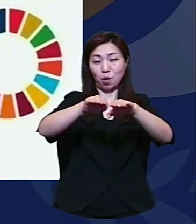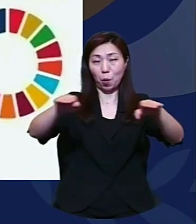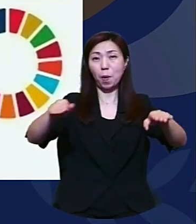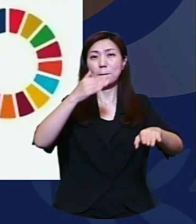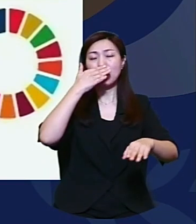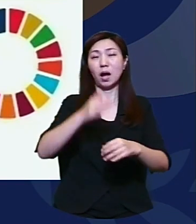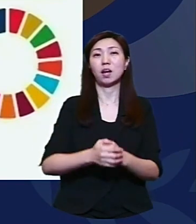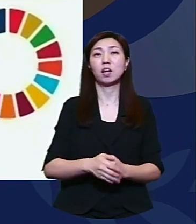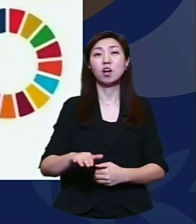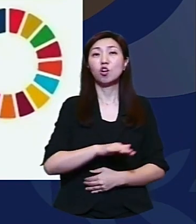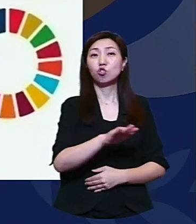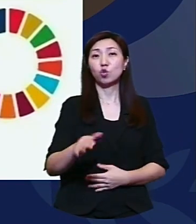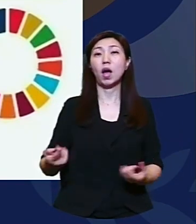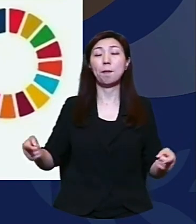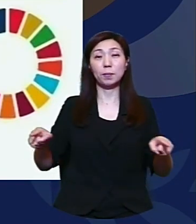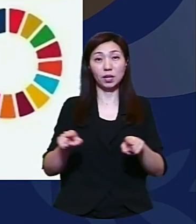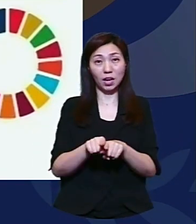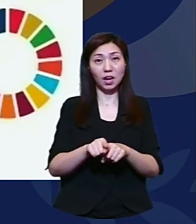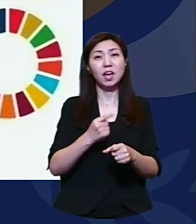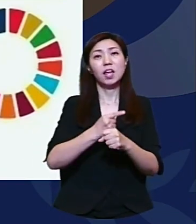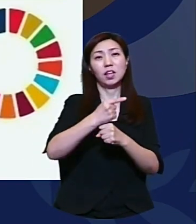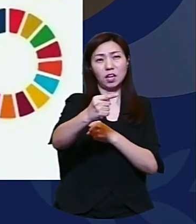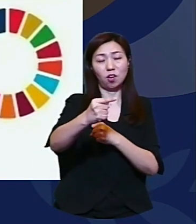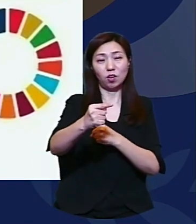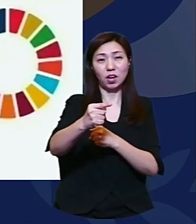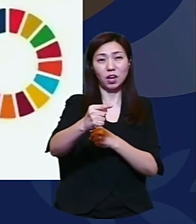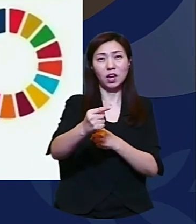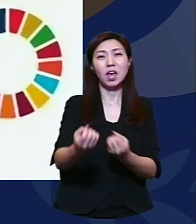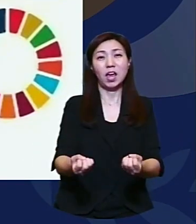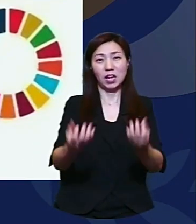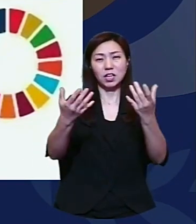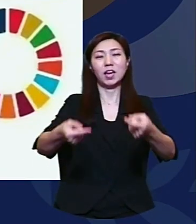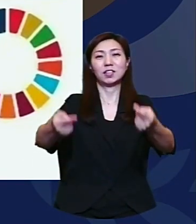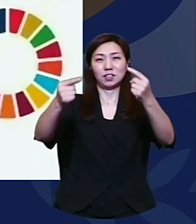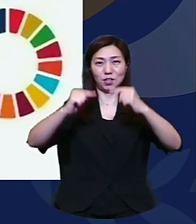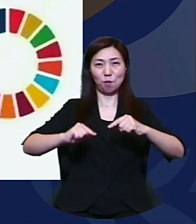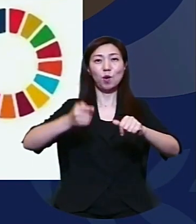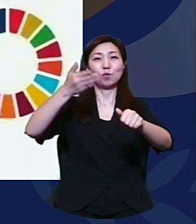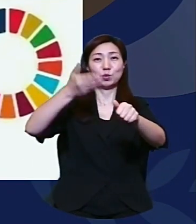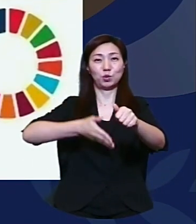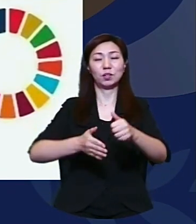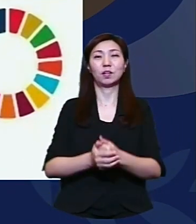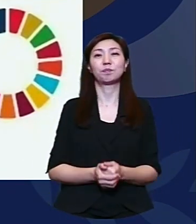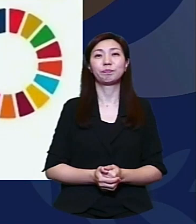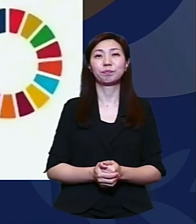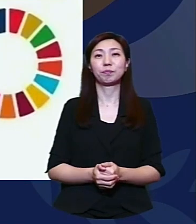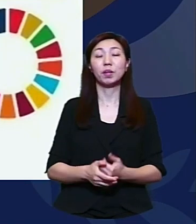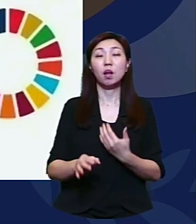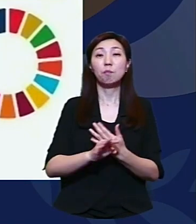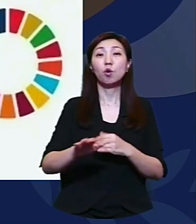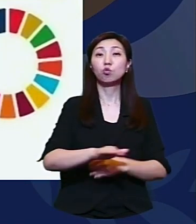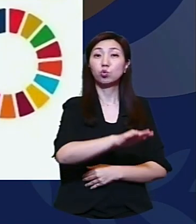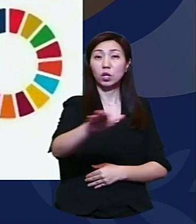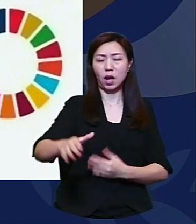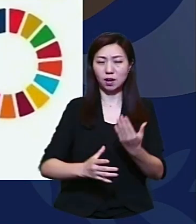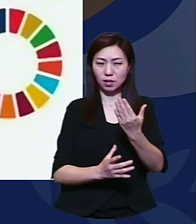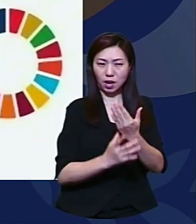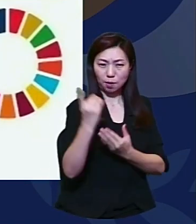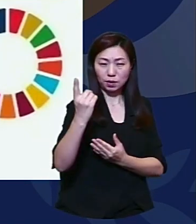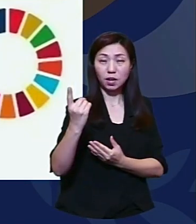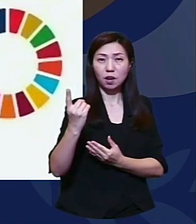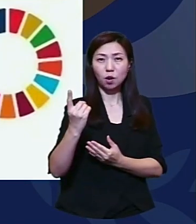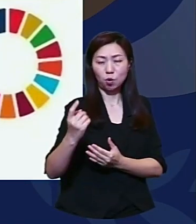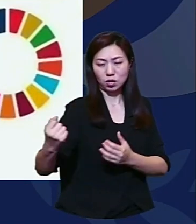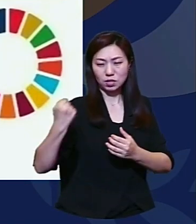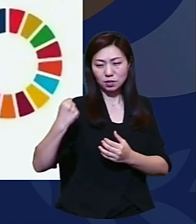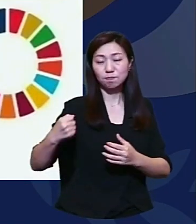vitally important digital development conference, so that working as one, we can at last forge our